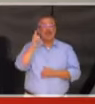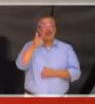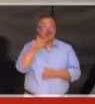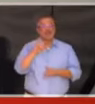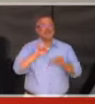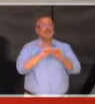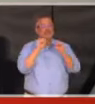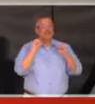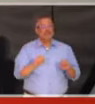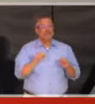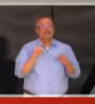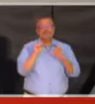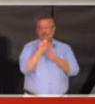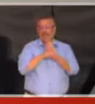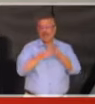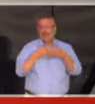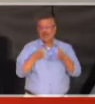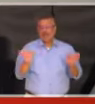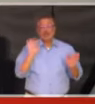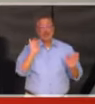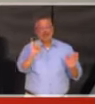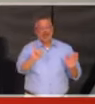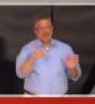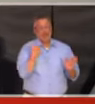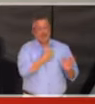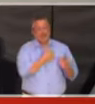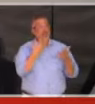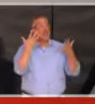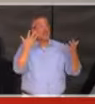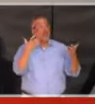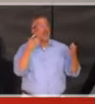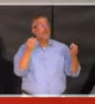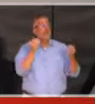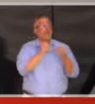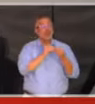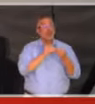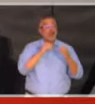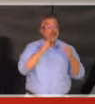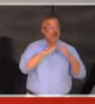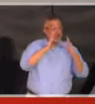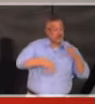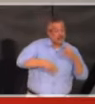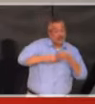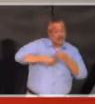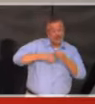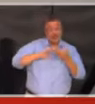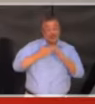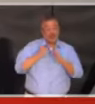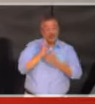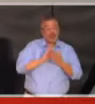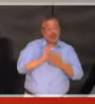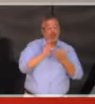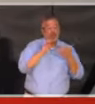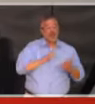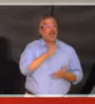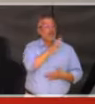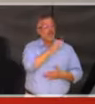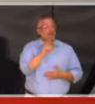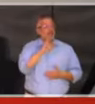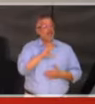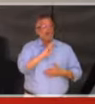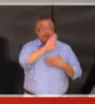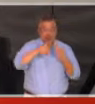system statewide. So with that, we aim to address housing for community college students, and it should